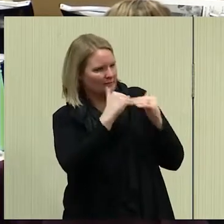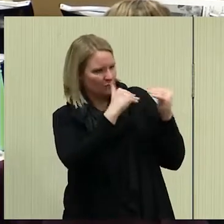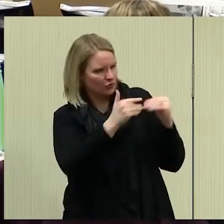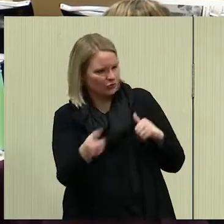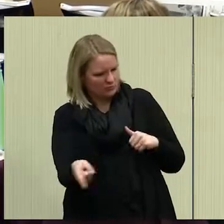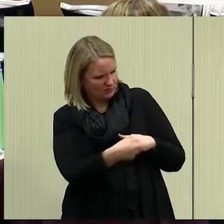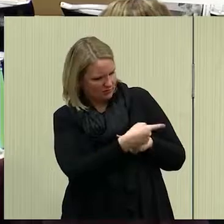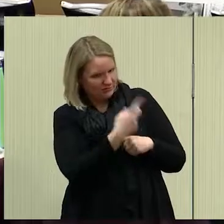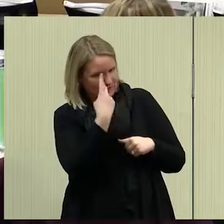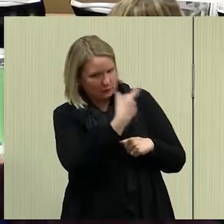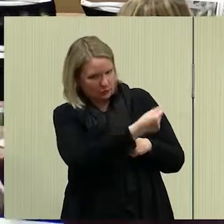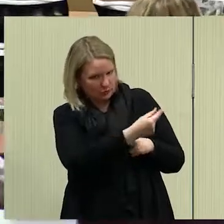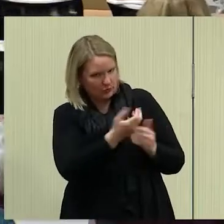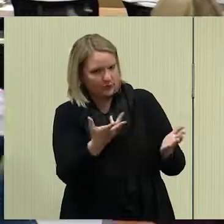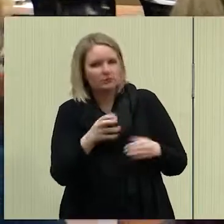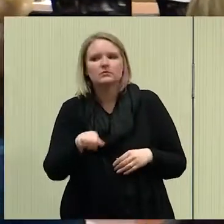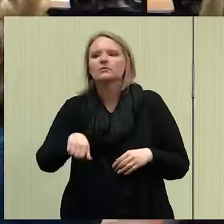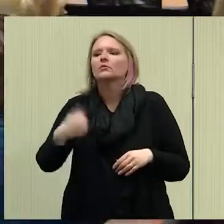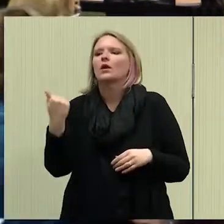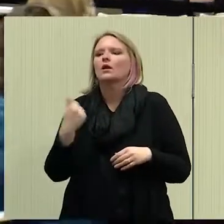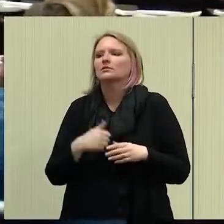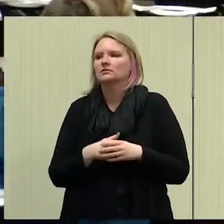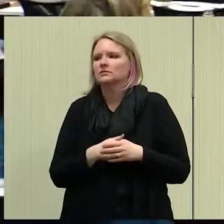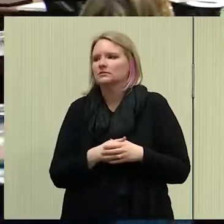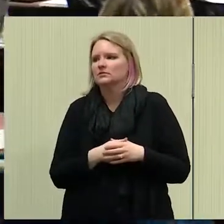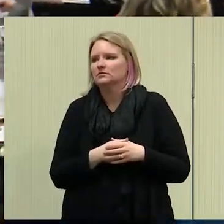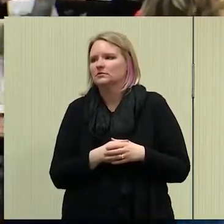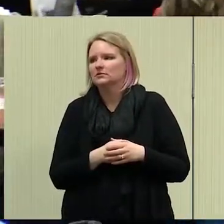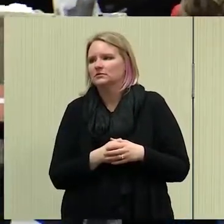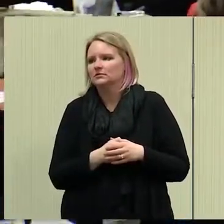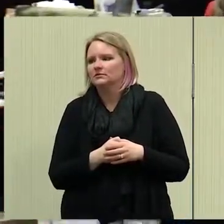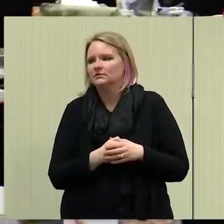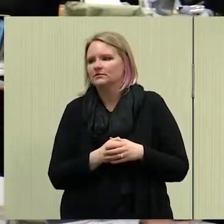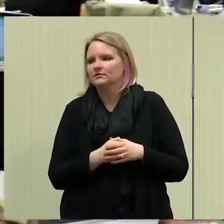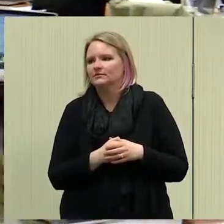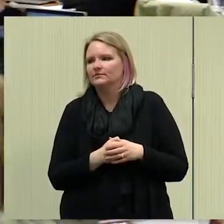is doing. Okay, somebody else. Good, thanks.